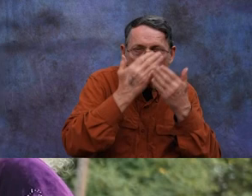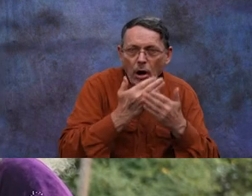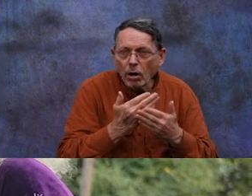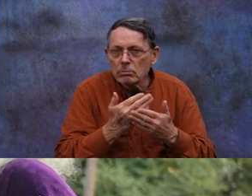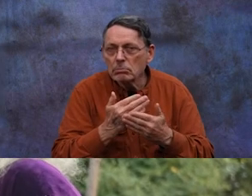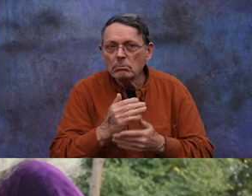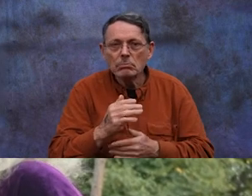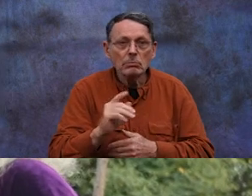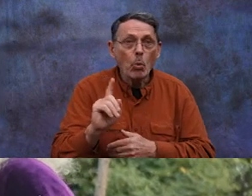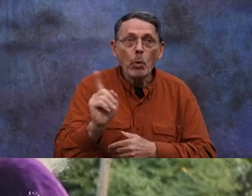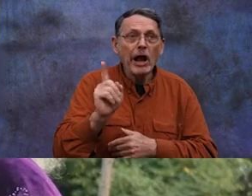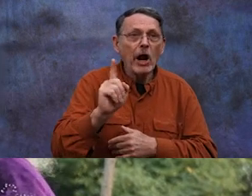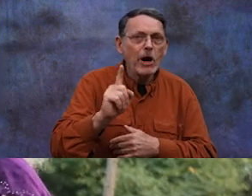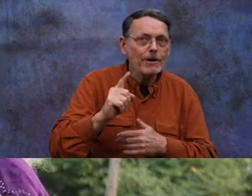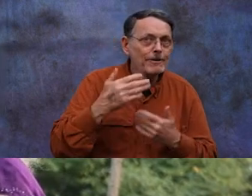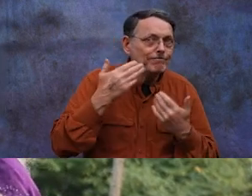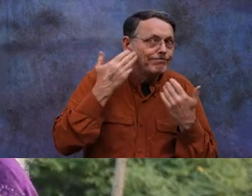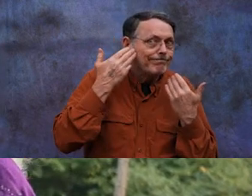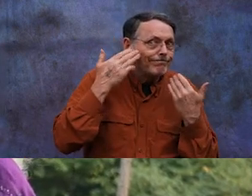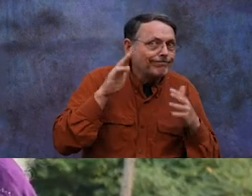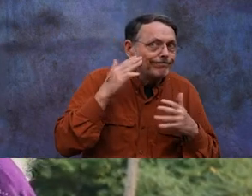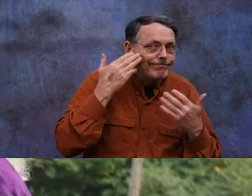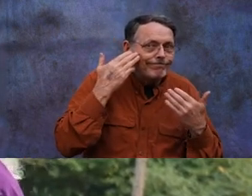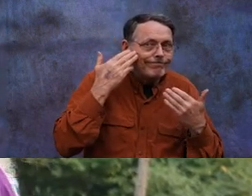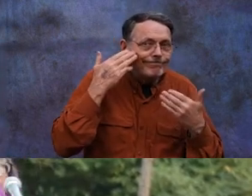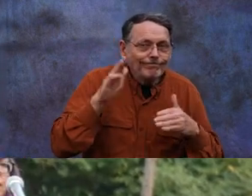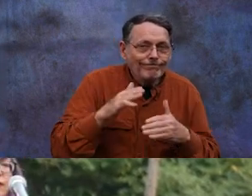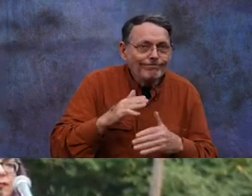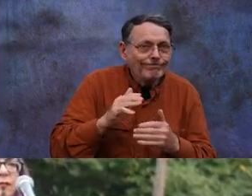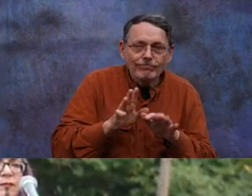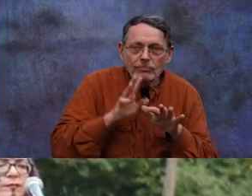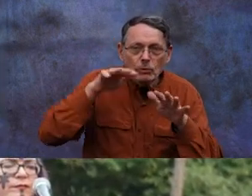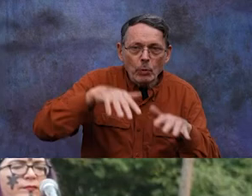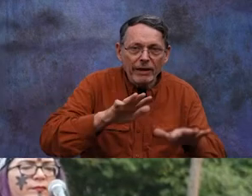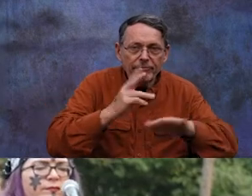Crossing over and over the waves.